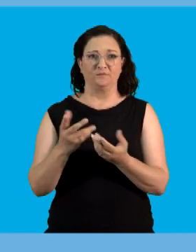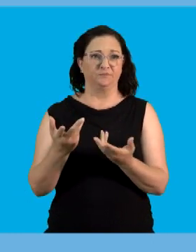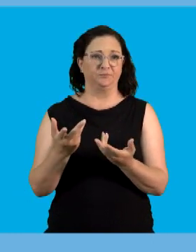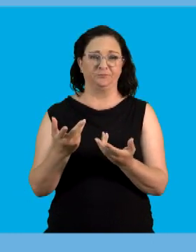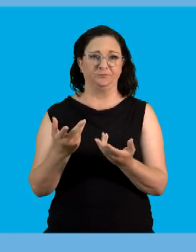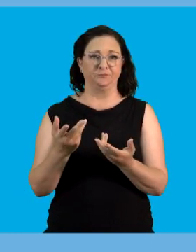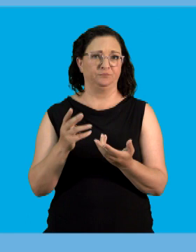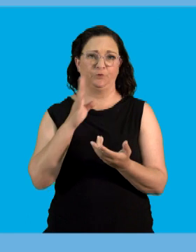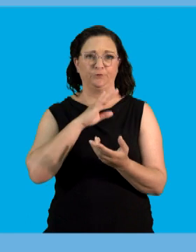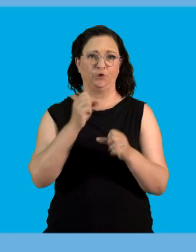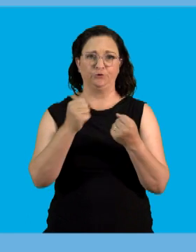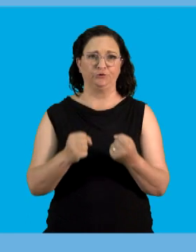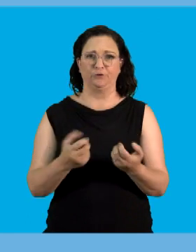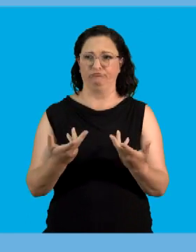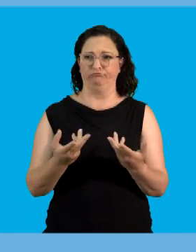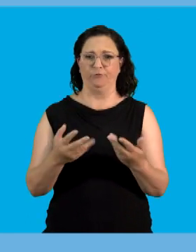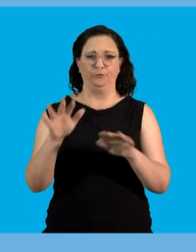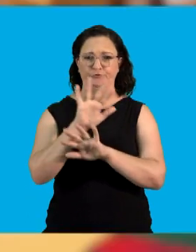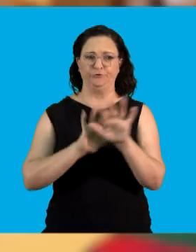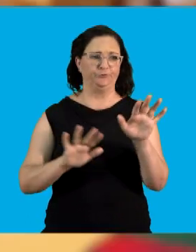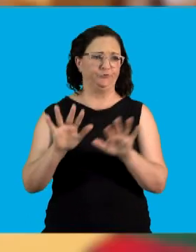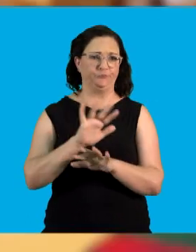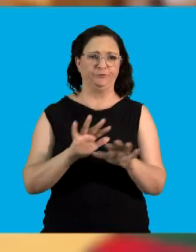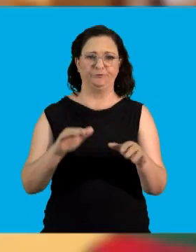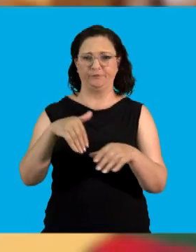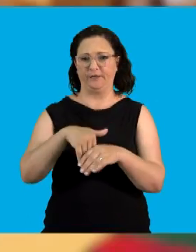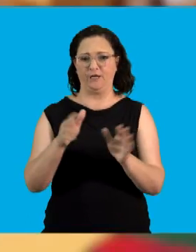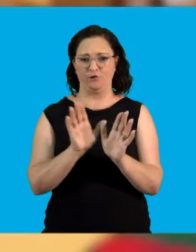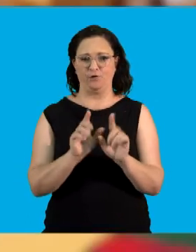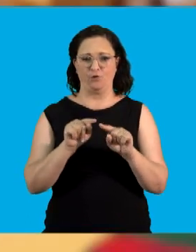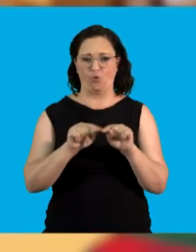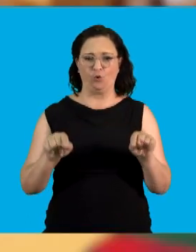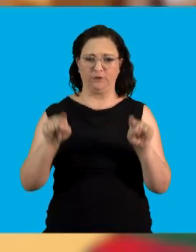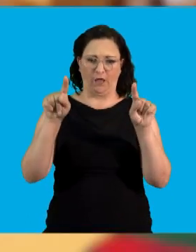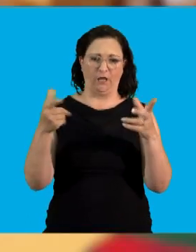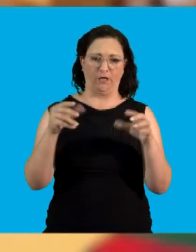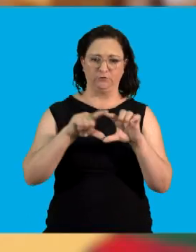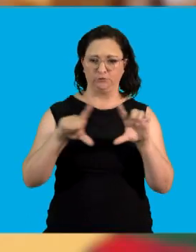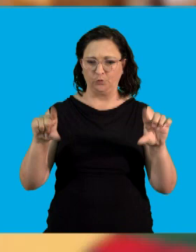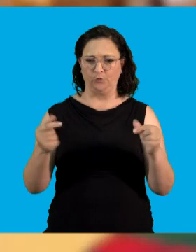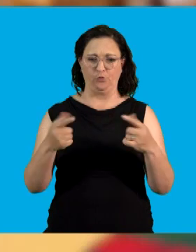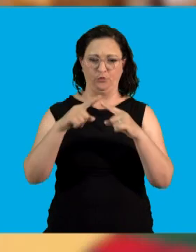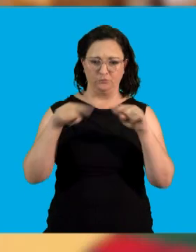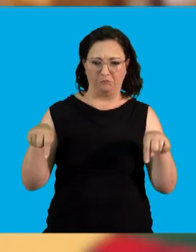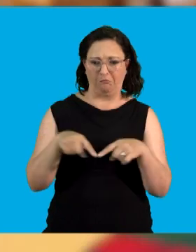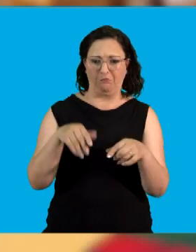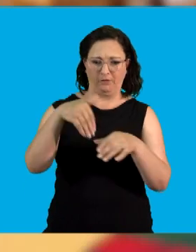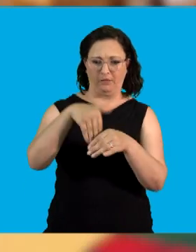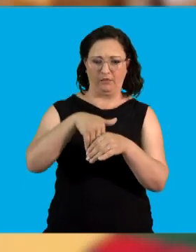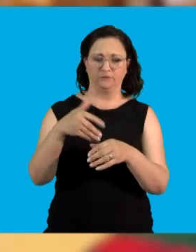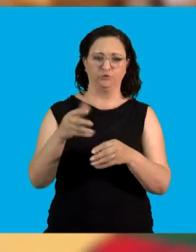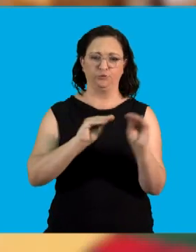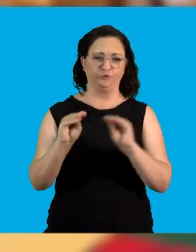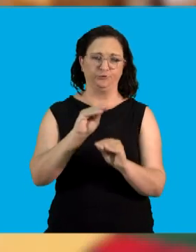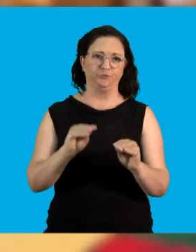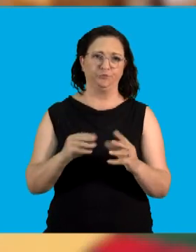matter, they don't have a particular shape because they're just moving around in a container, be it in a square, be it in a rectangle